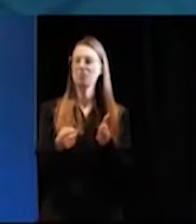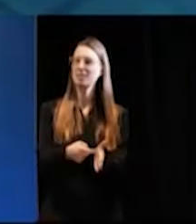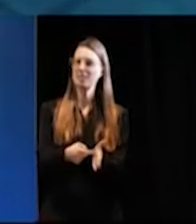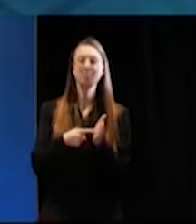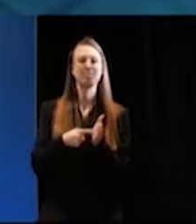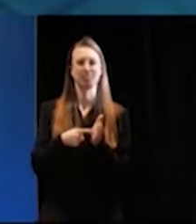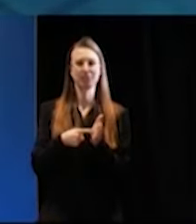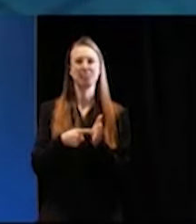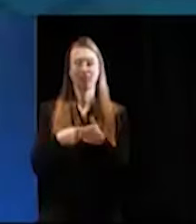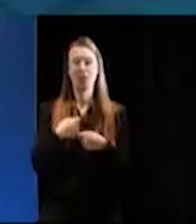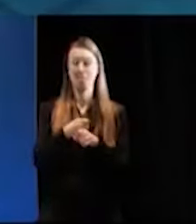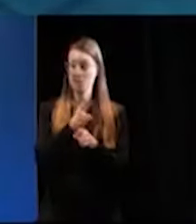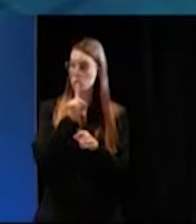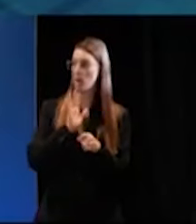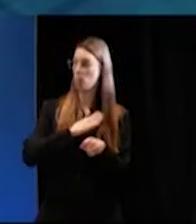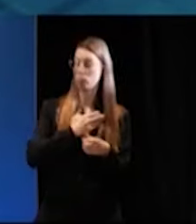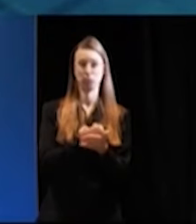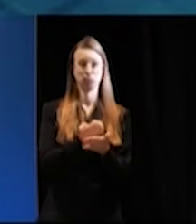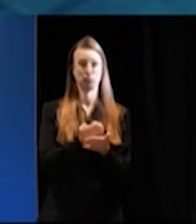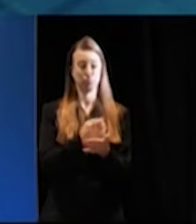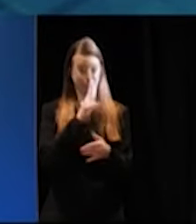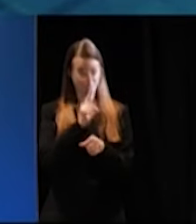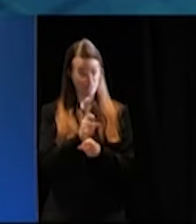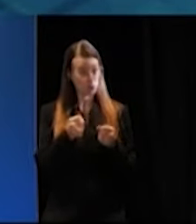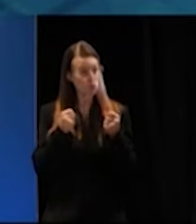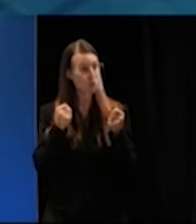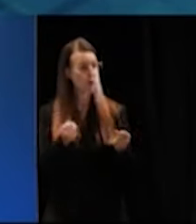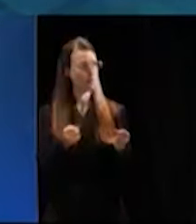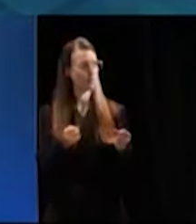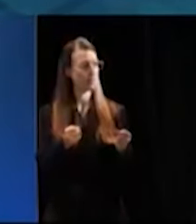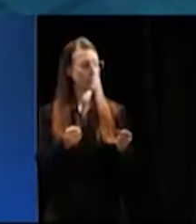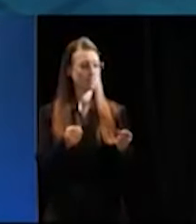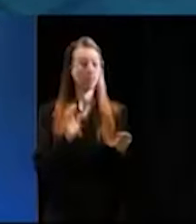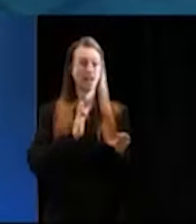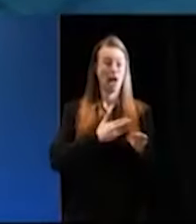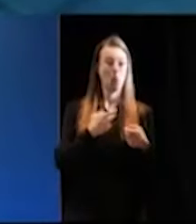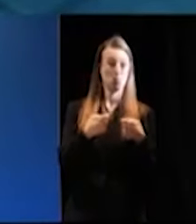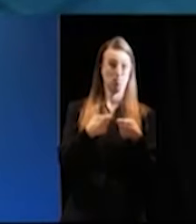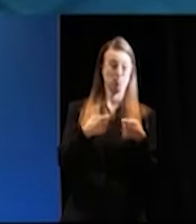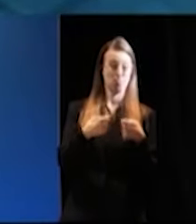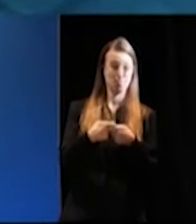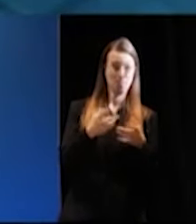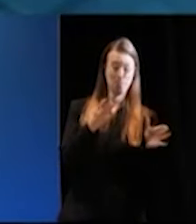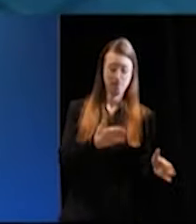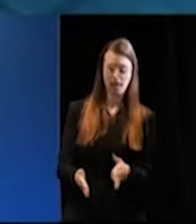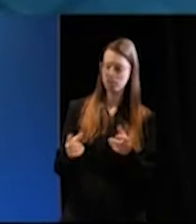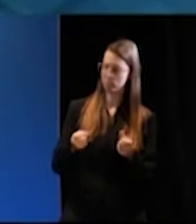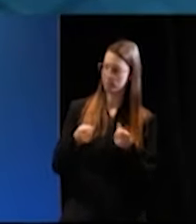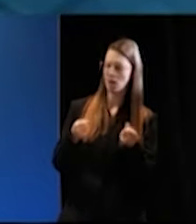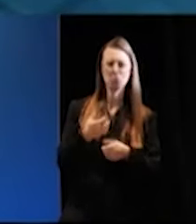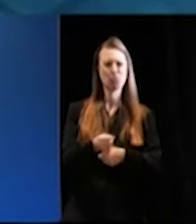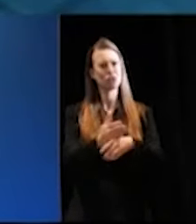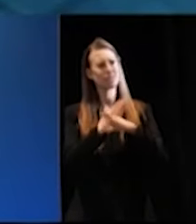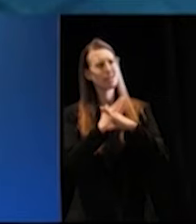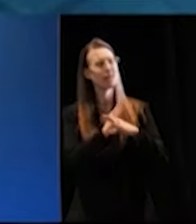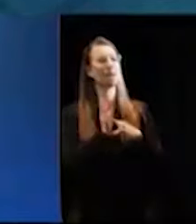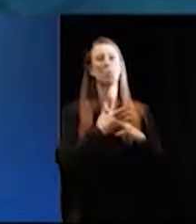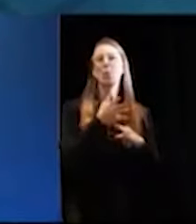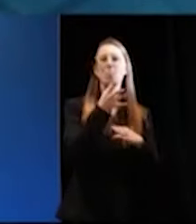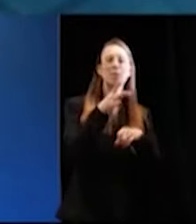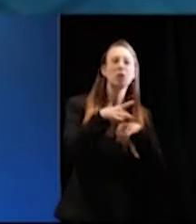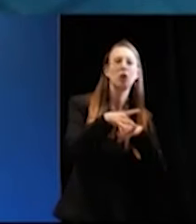sure we have the strongest economy with the strongest energy plans that protect Mother Earth from this long, long